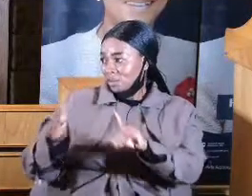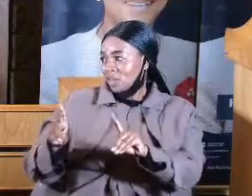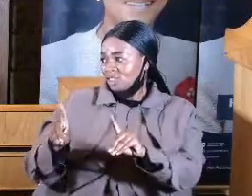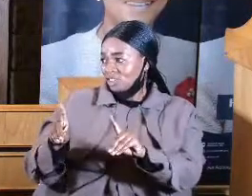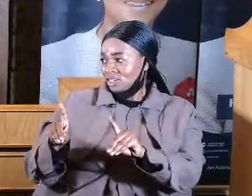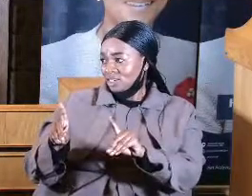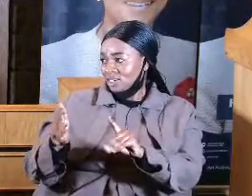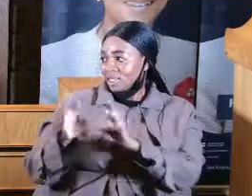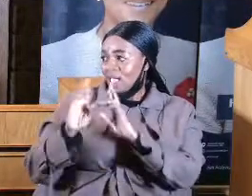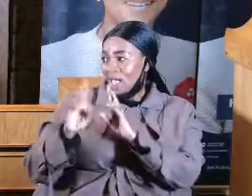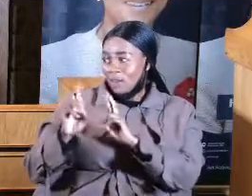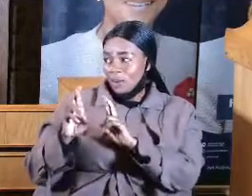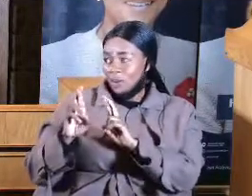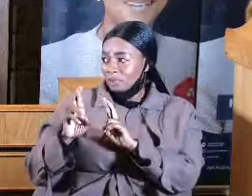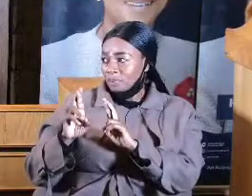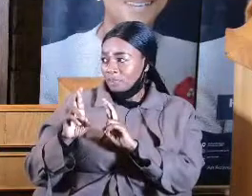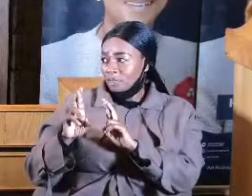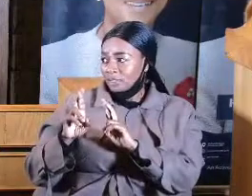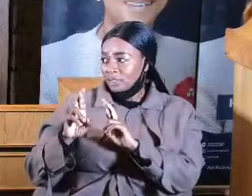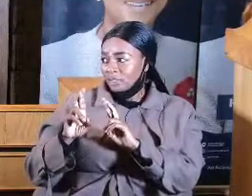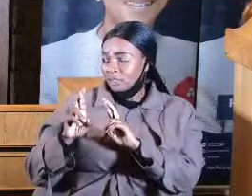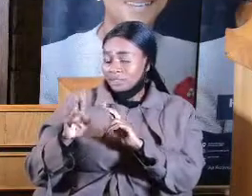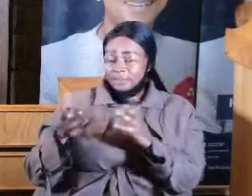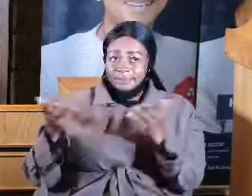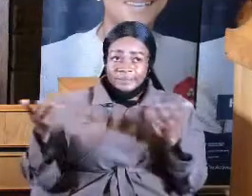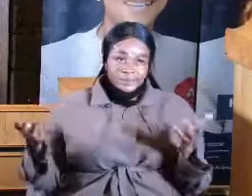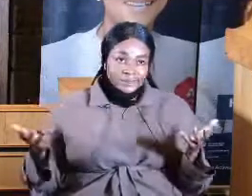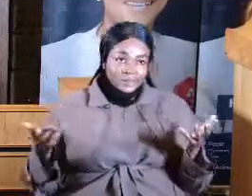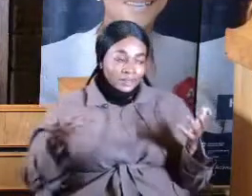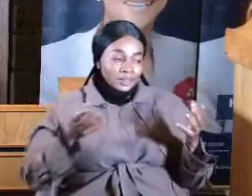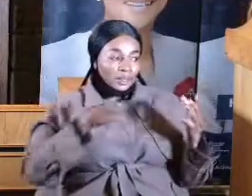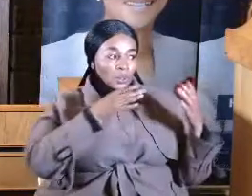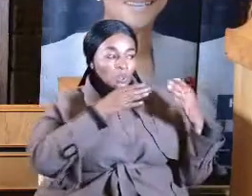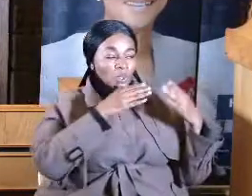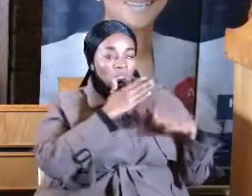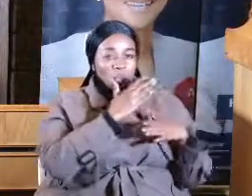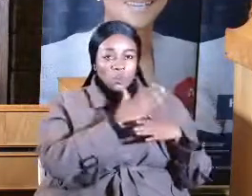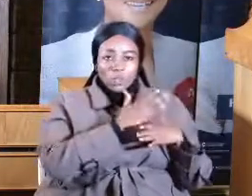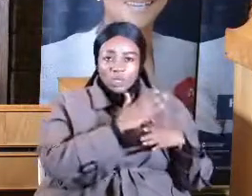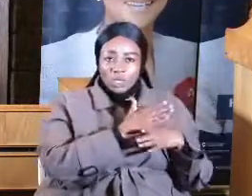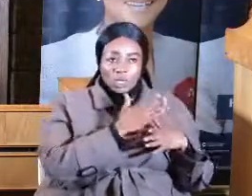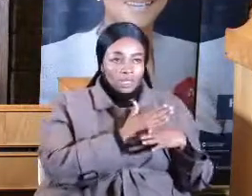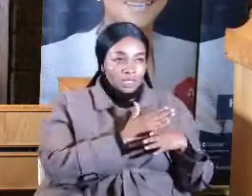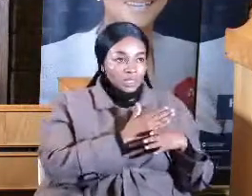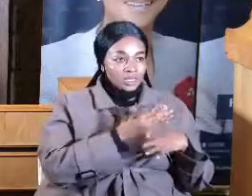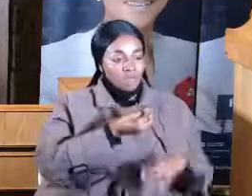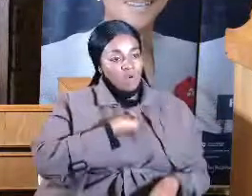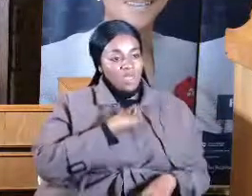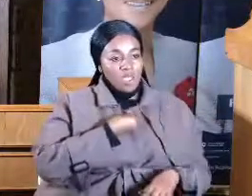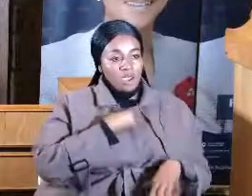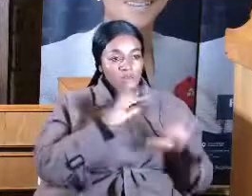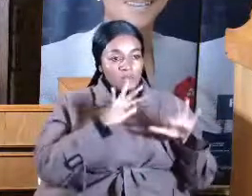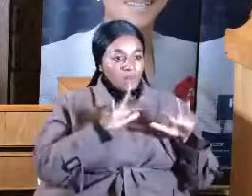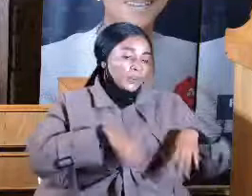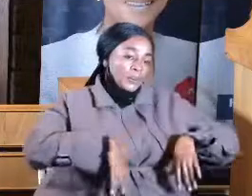sector, because already we have a burden of unemployed young graduates in this